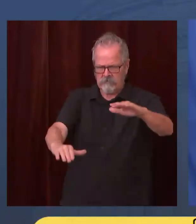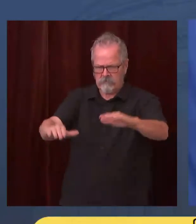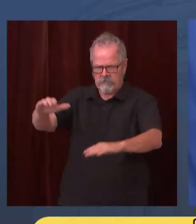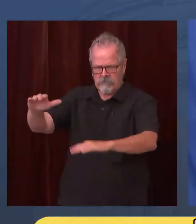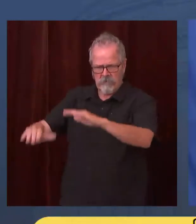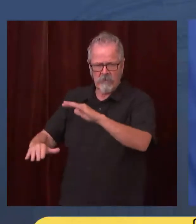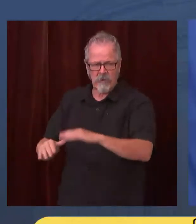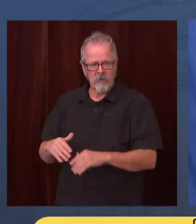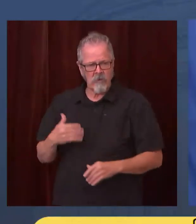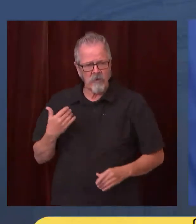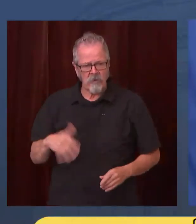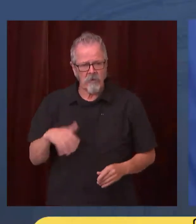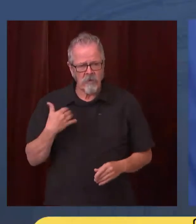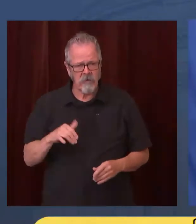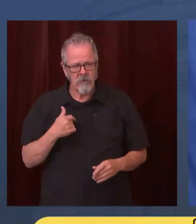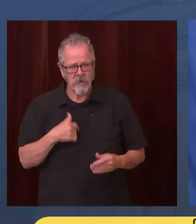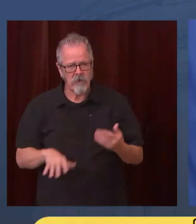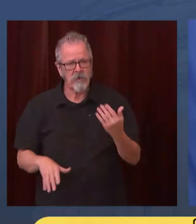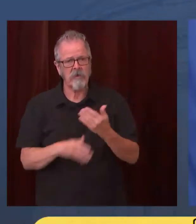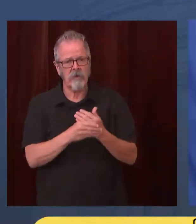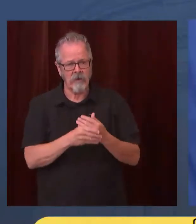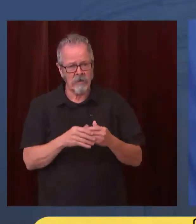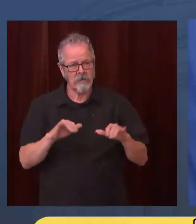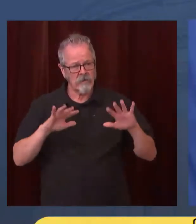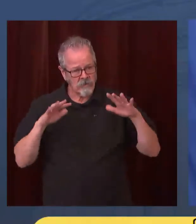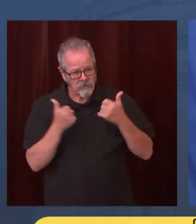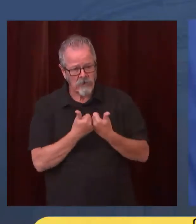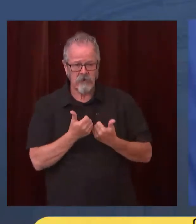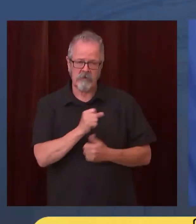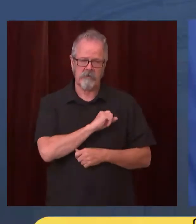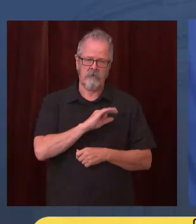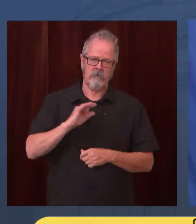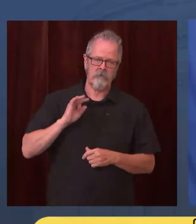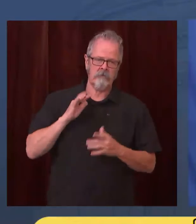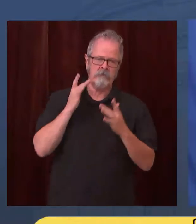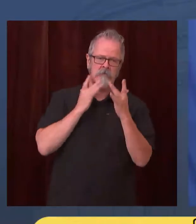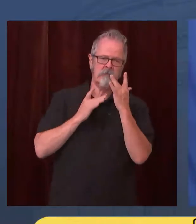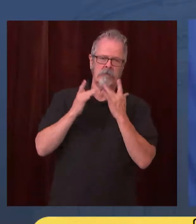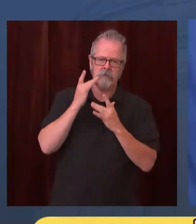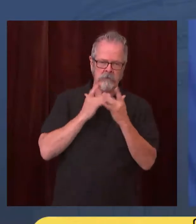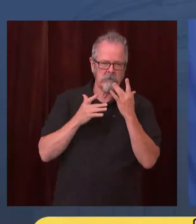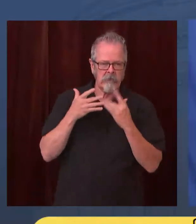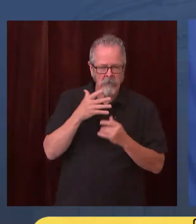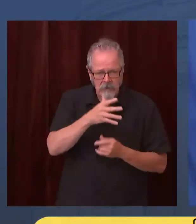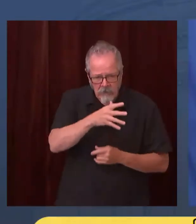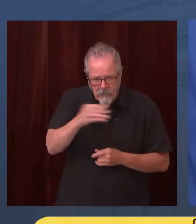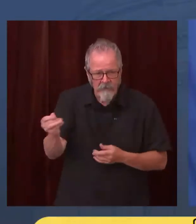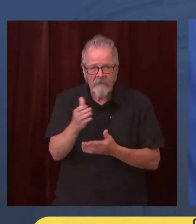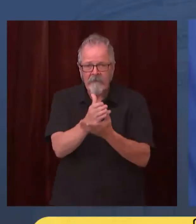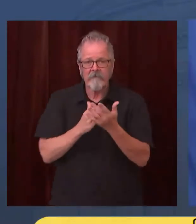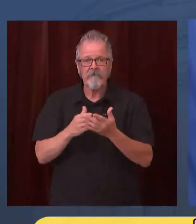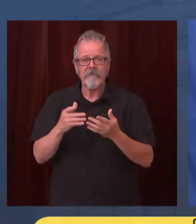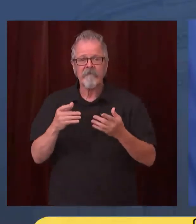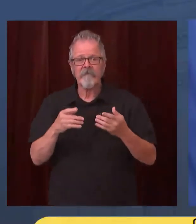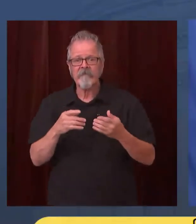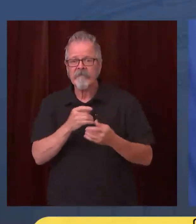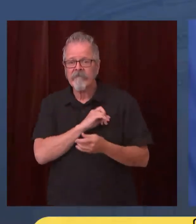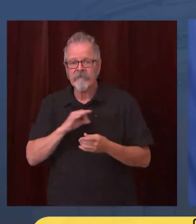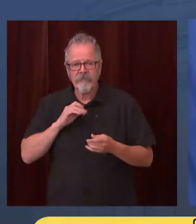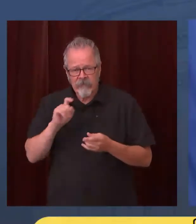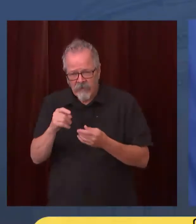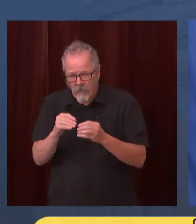staff shortages and also supporting the very staff members that are needed in order to be able to handle the